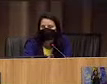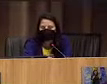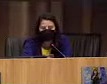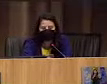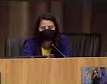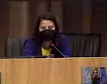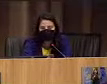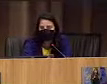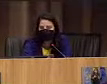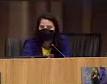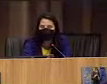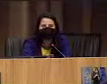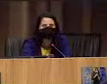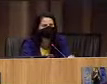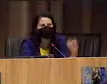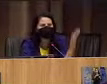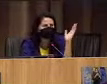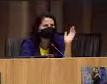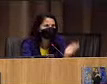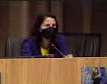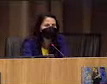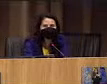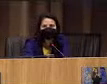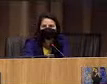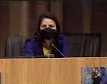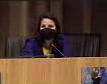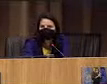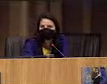way. There's not a formal protocol.